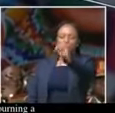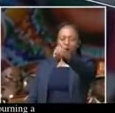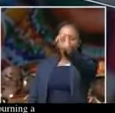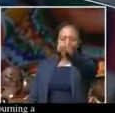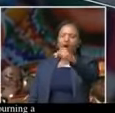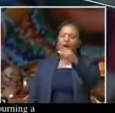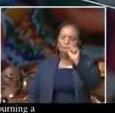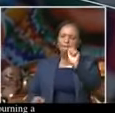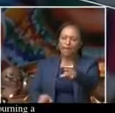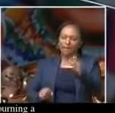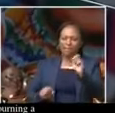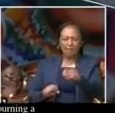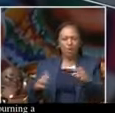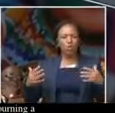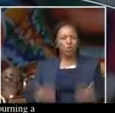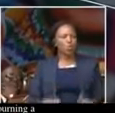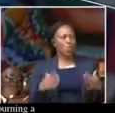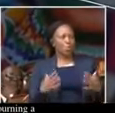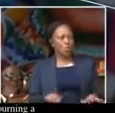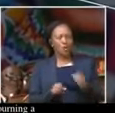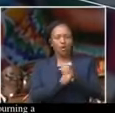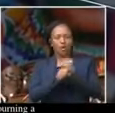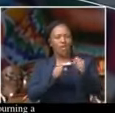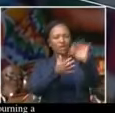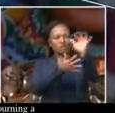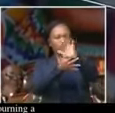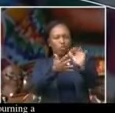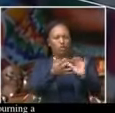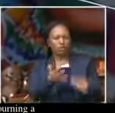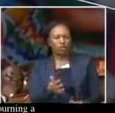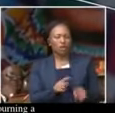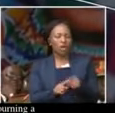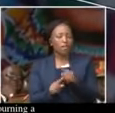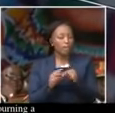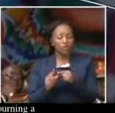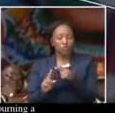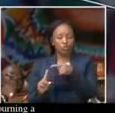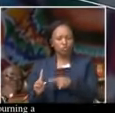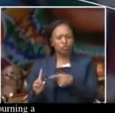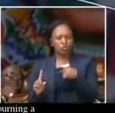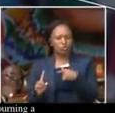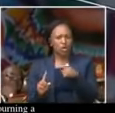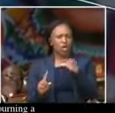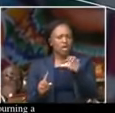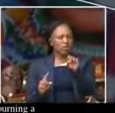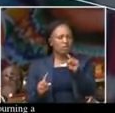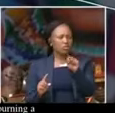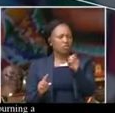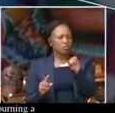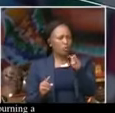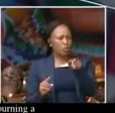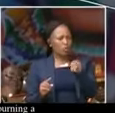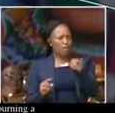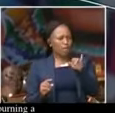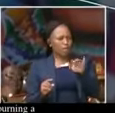that there was never such a story about you and the Stompie family.